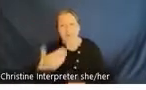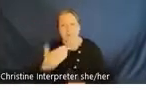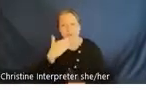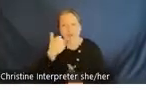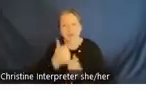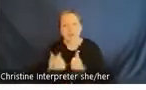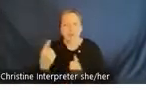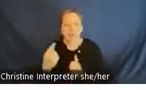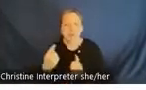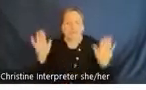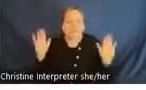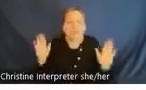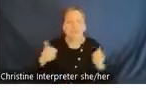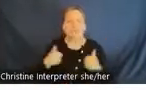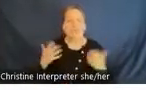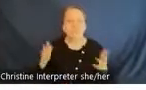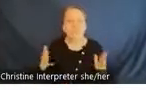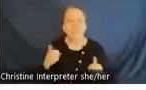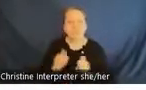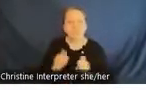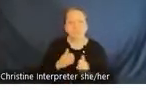concludes my statements.